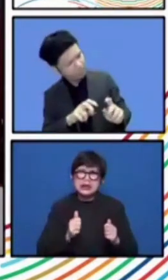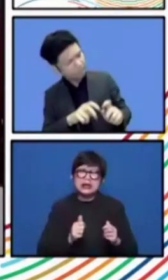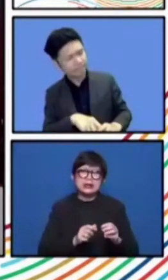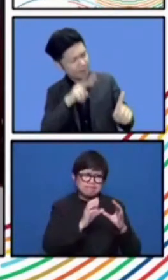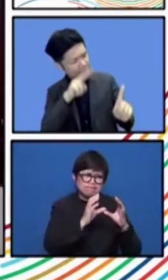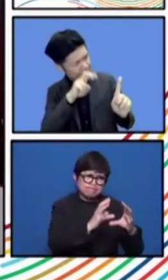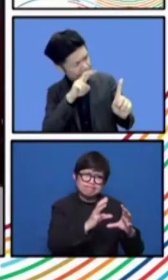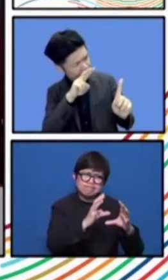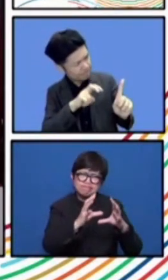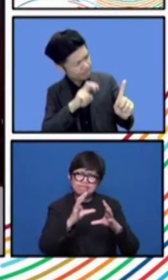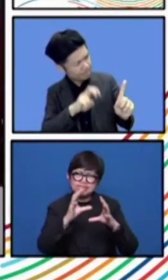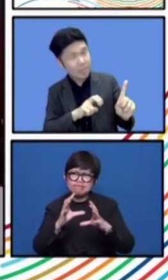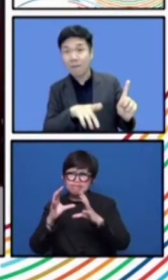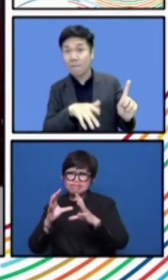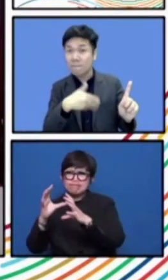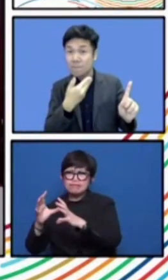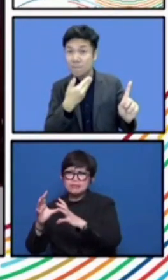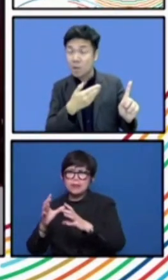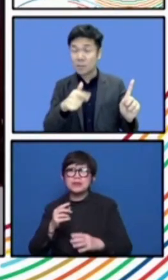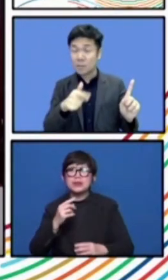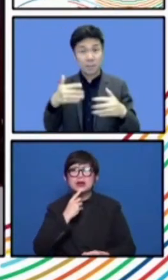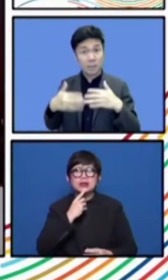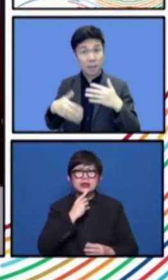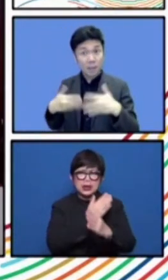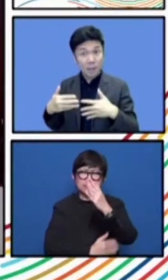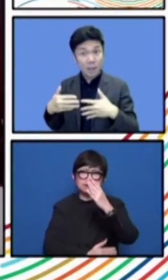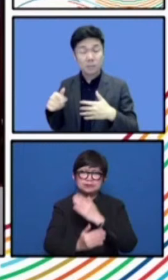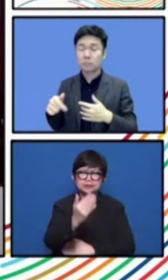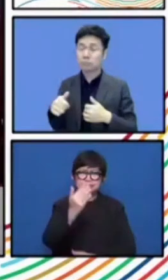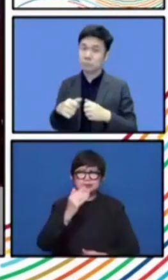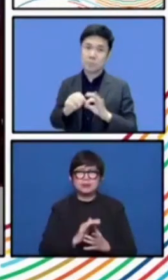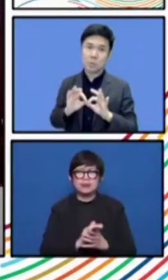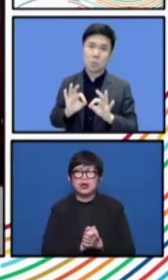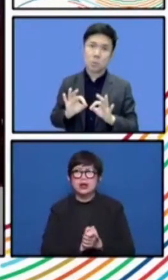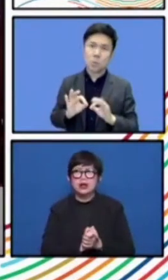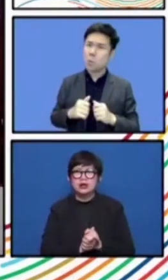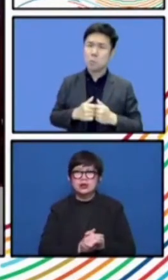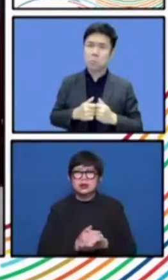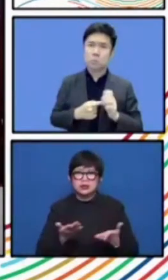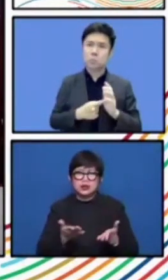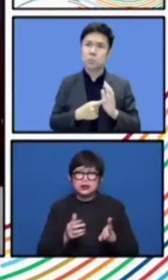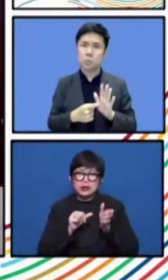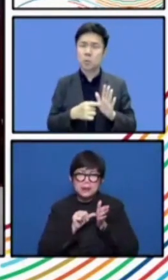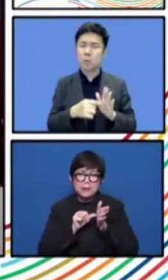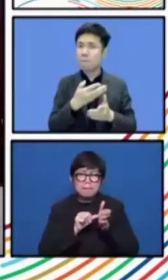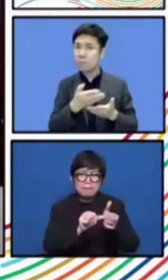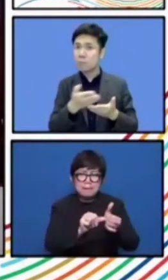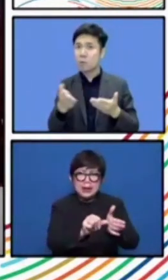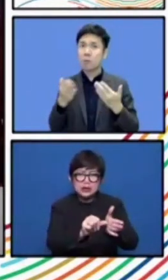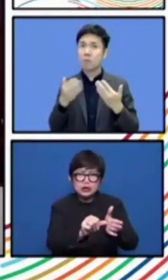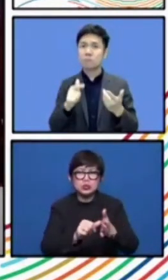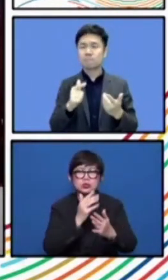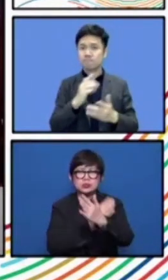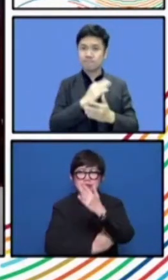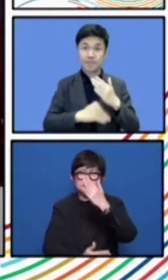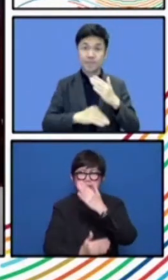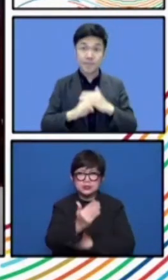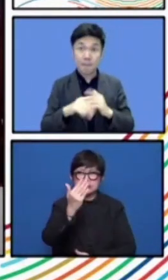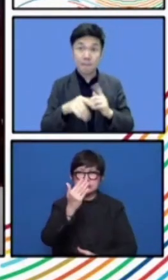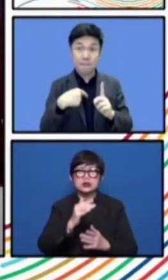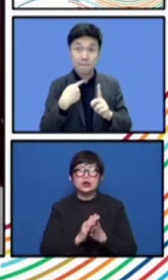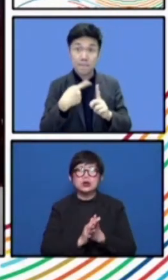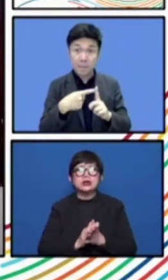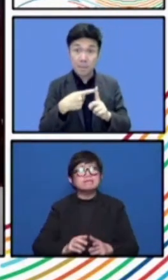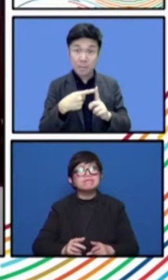disabilities not only helps to better serve persons with disabilities but also plays a